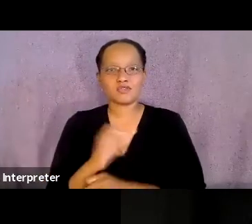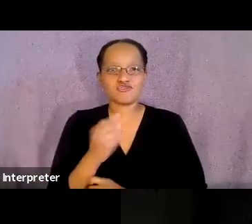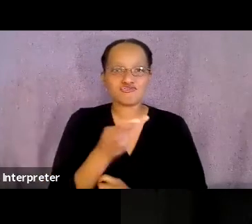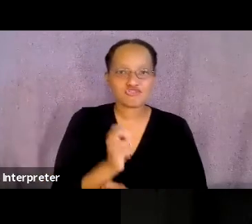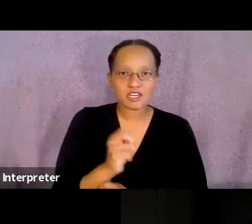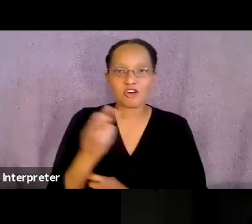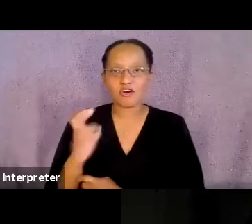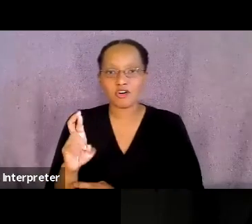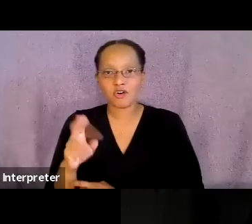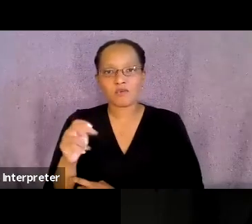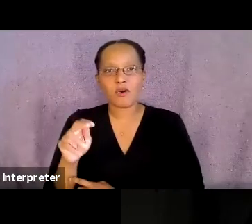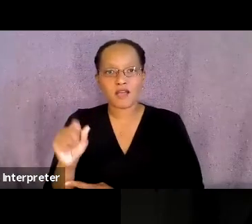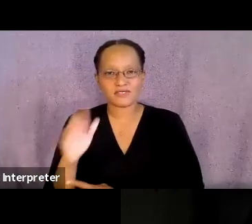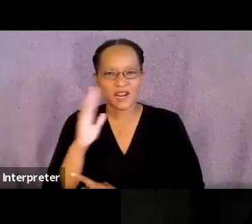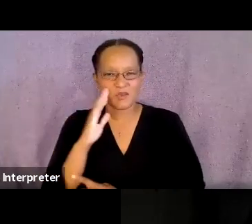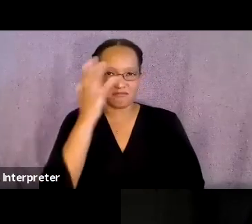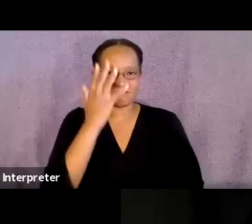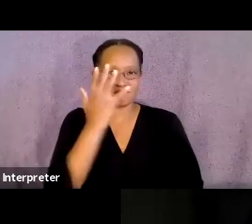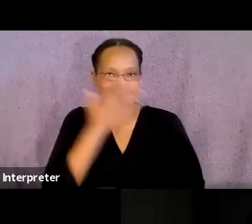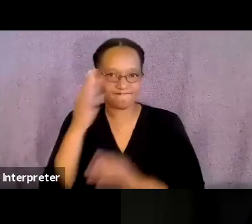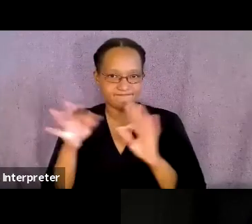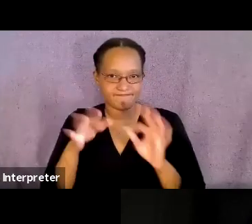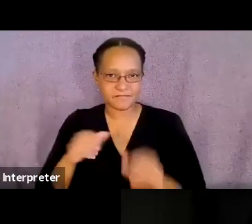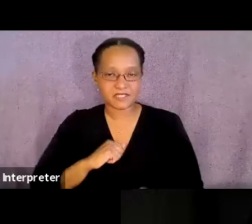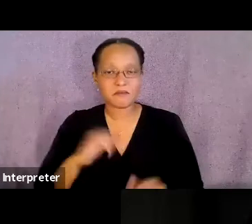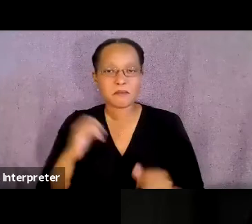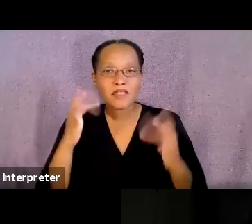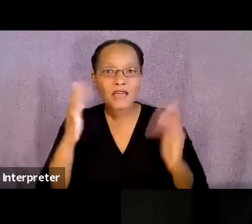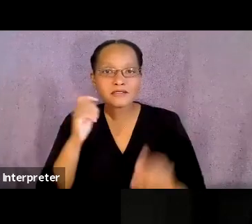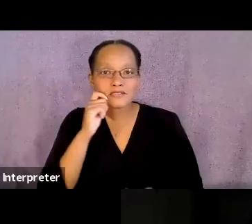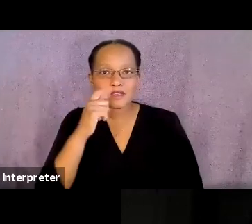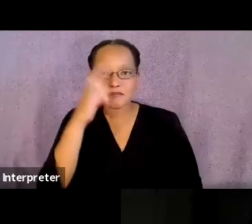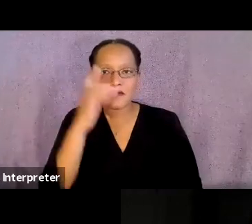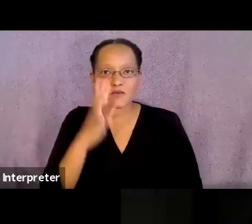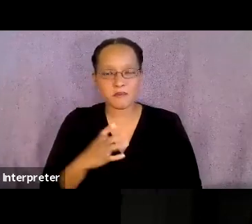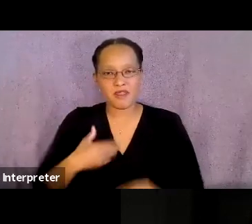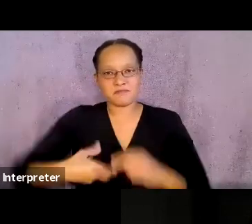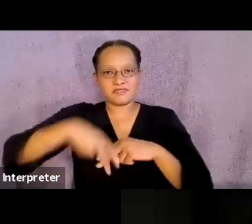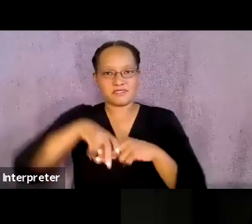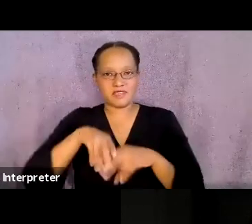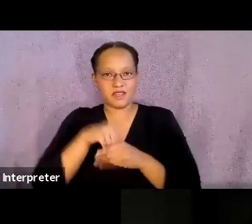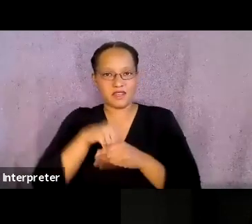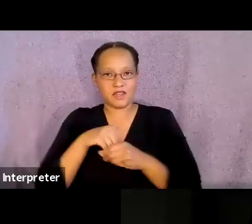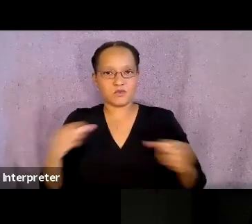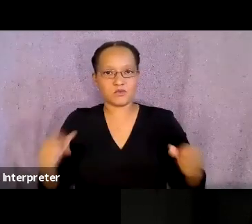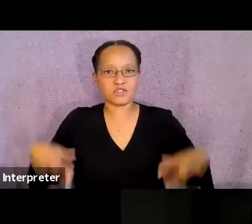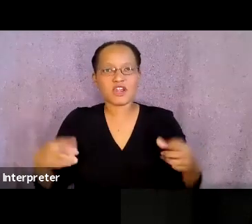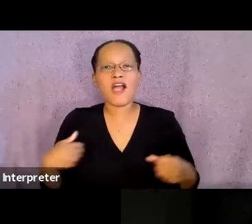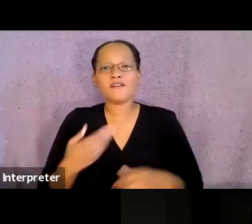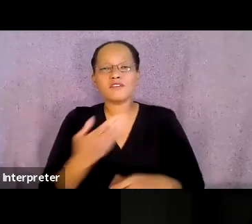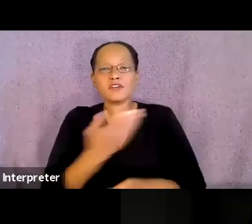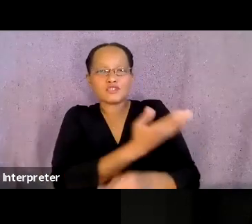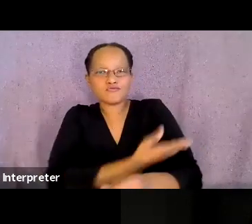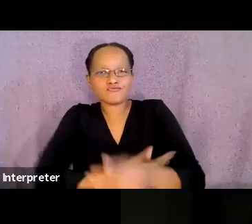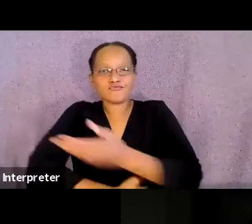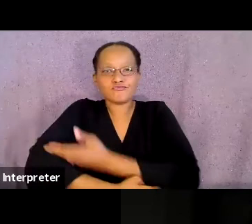myself. I am a light-skinned Black woman who is sitting in her wheelchair. I am wearing a short-sleeved Black shirt